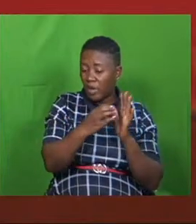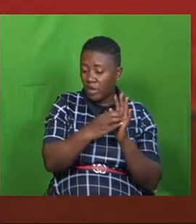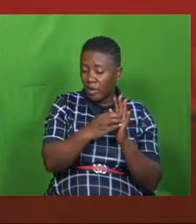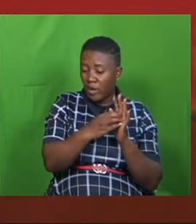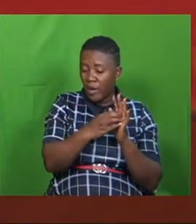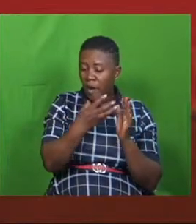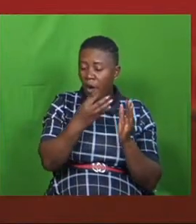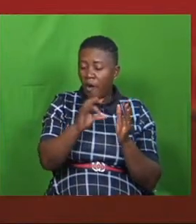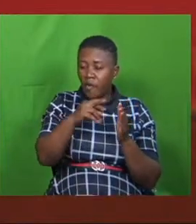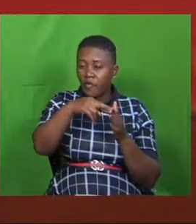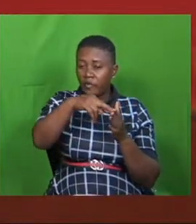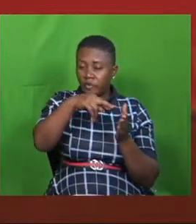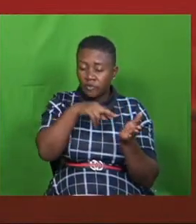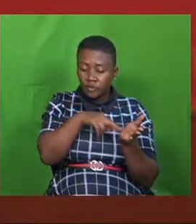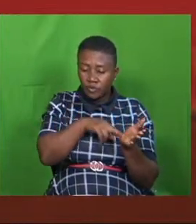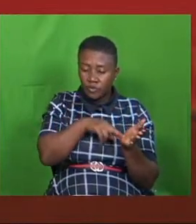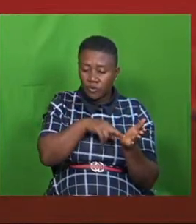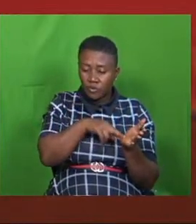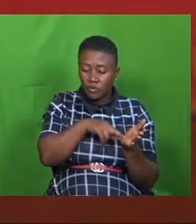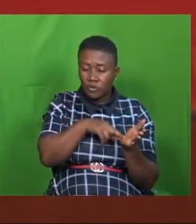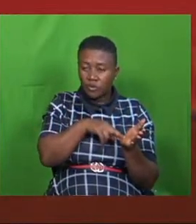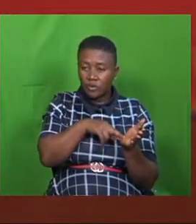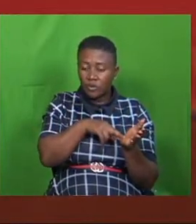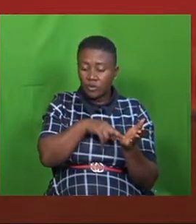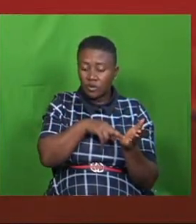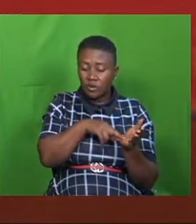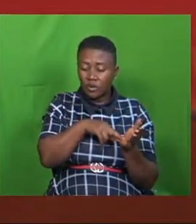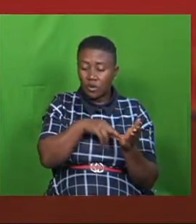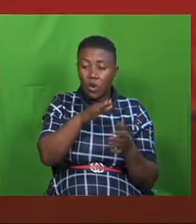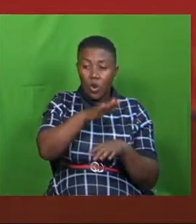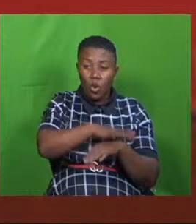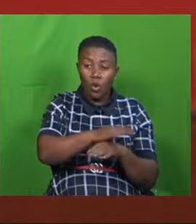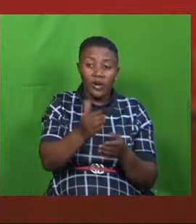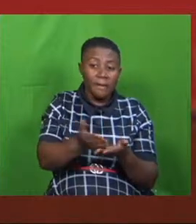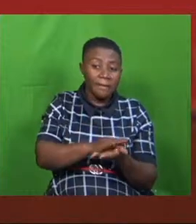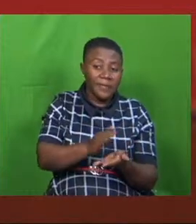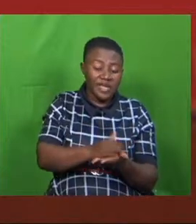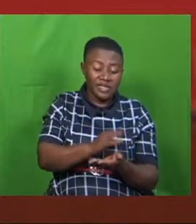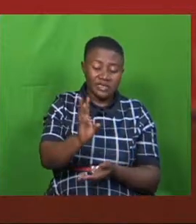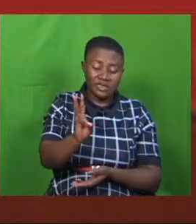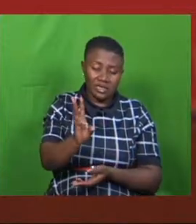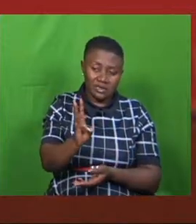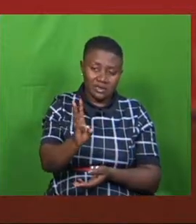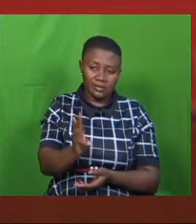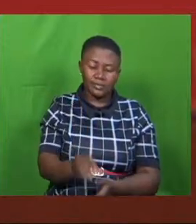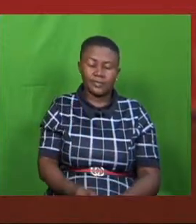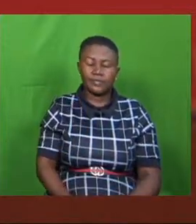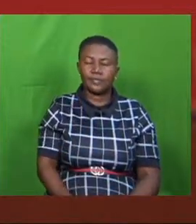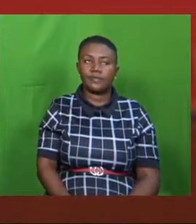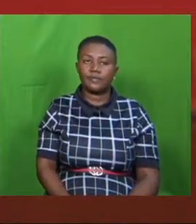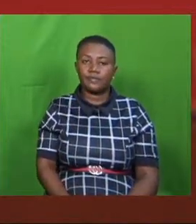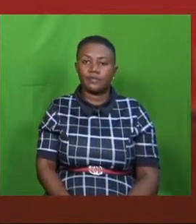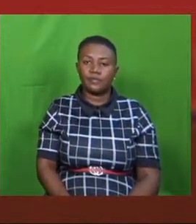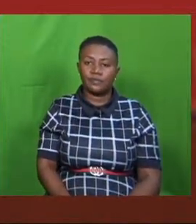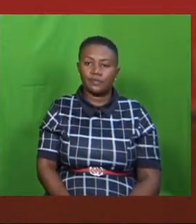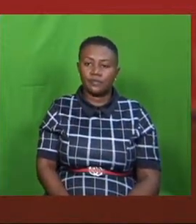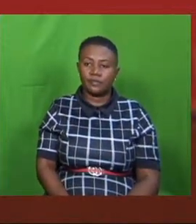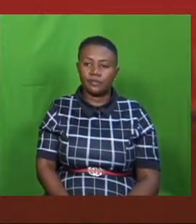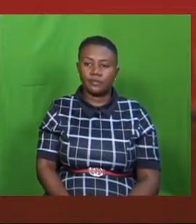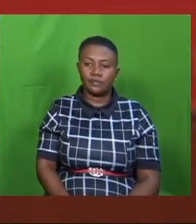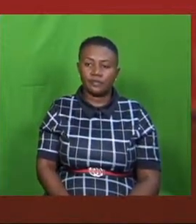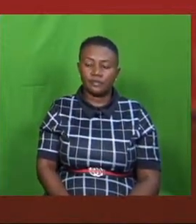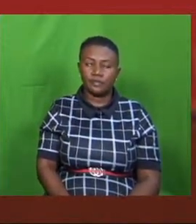report as captured at page 6 of 8, which he has